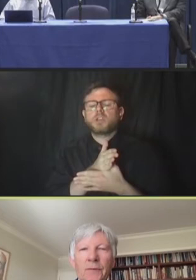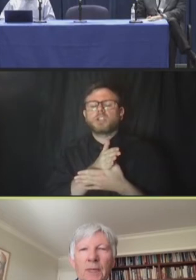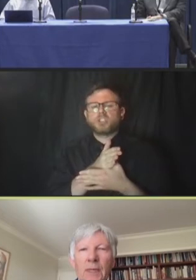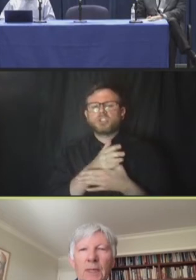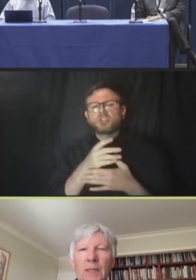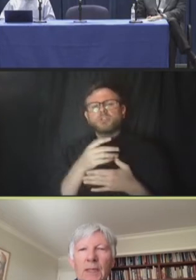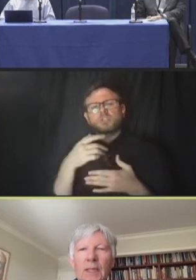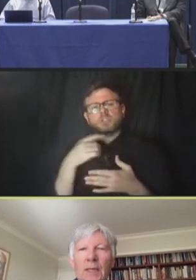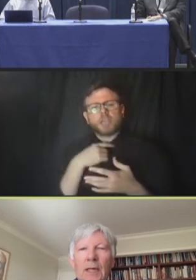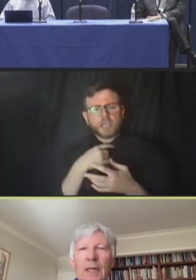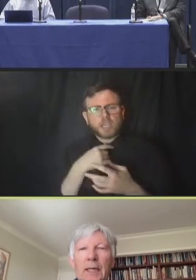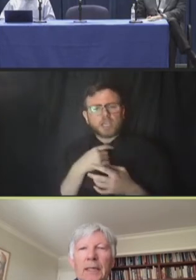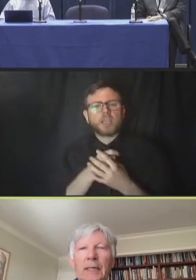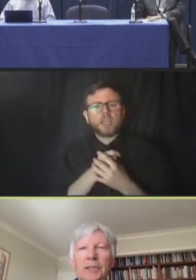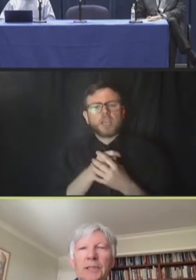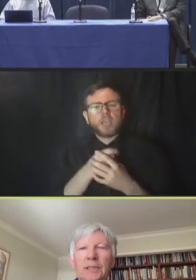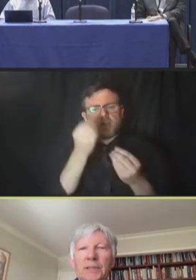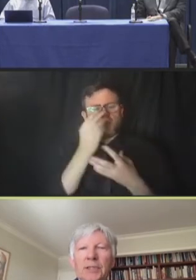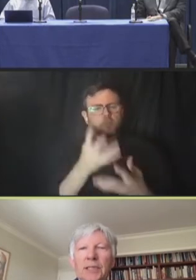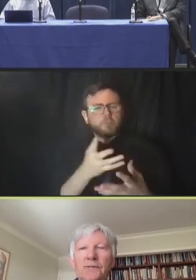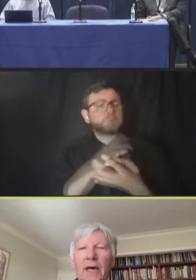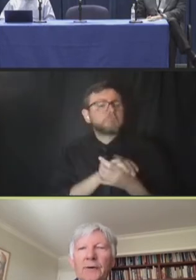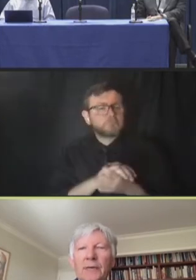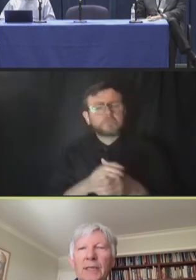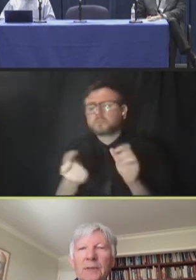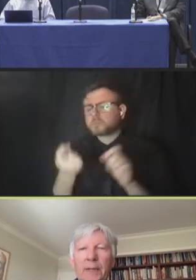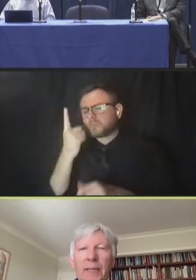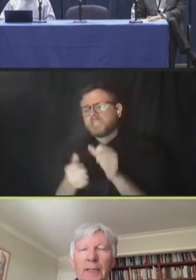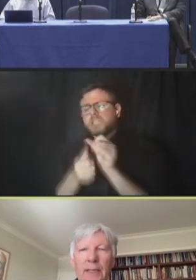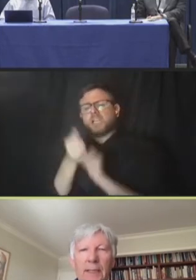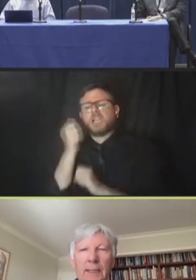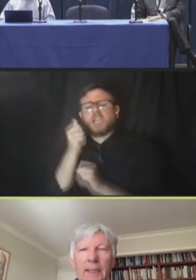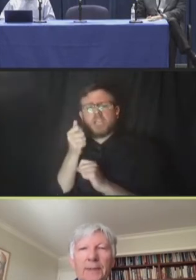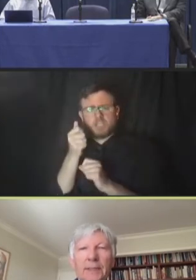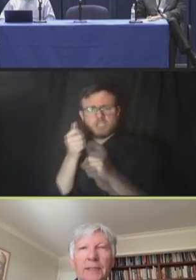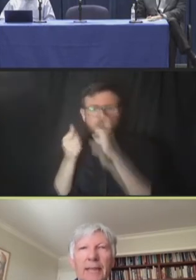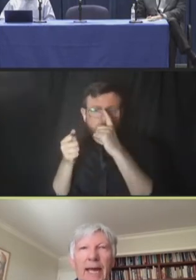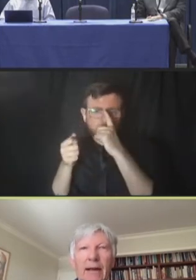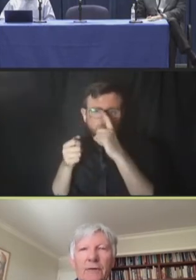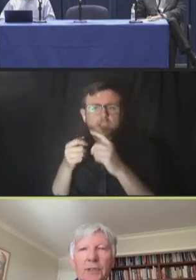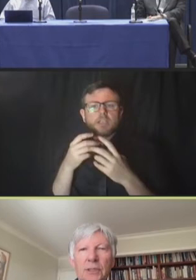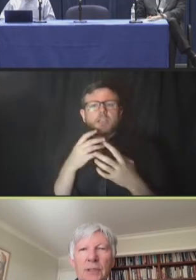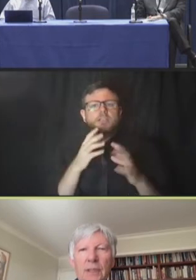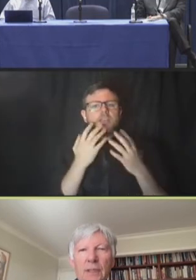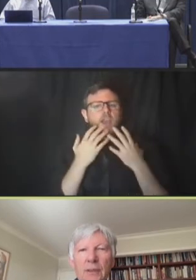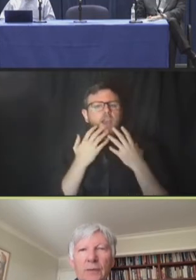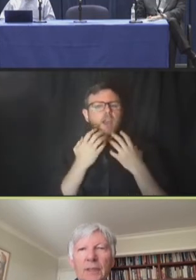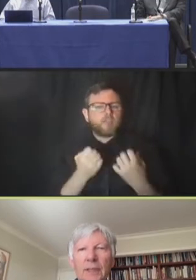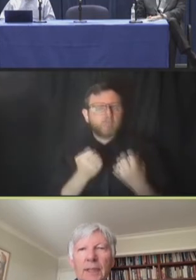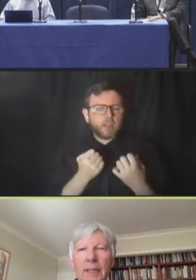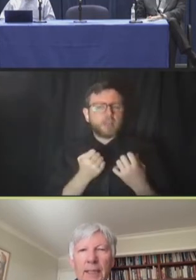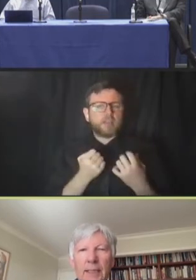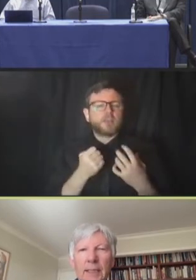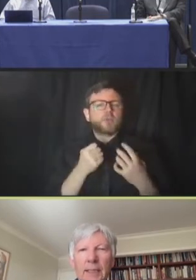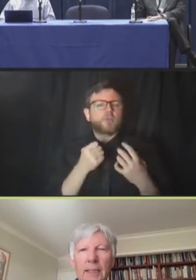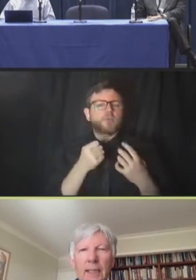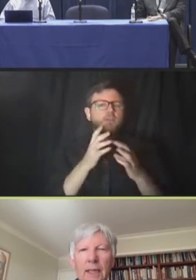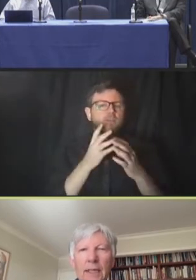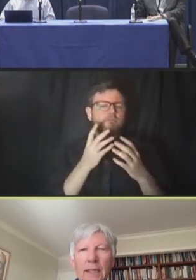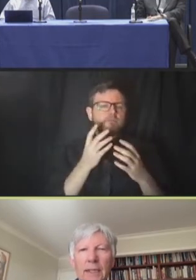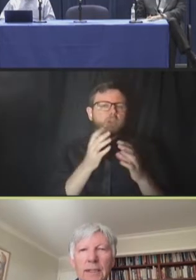dimensions. And each dimension is valued independently and mentally averaged. When click